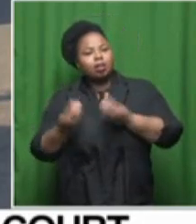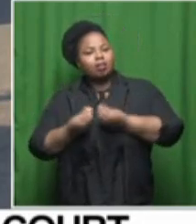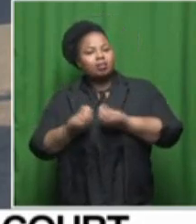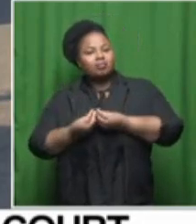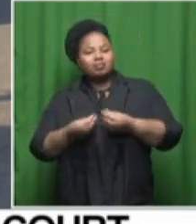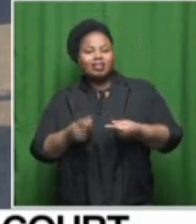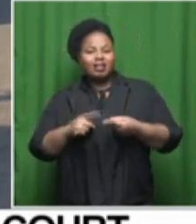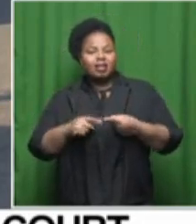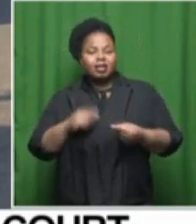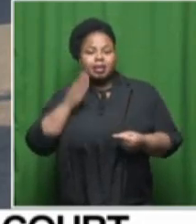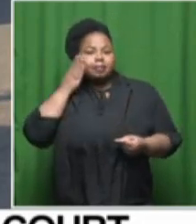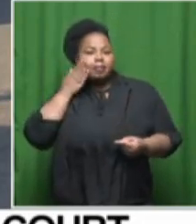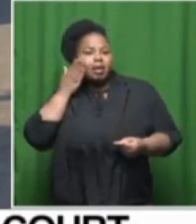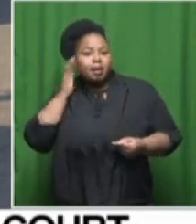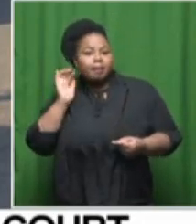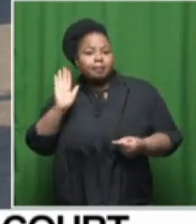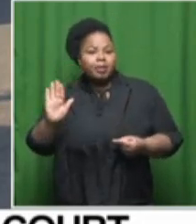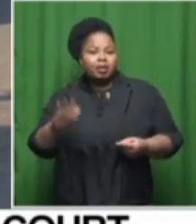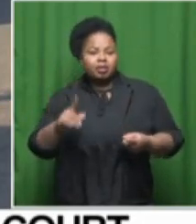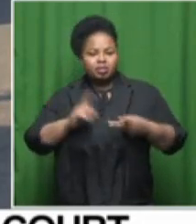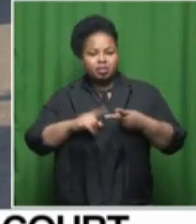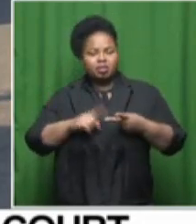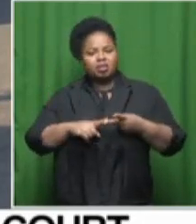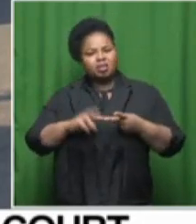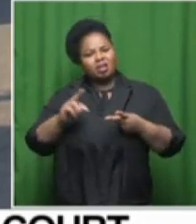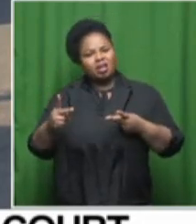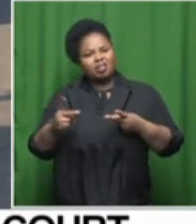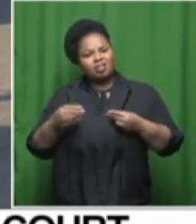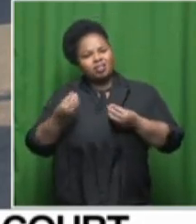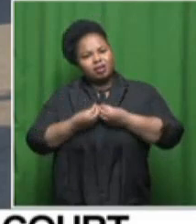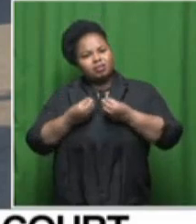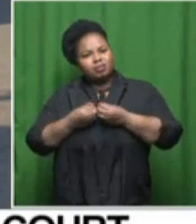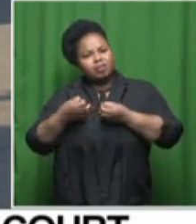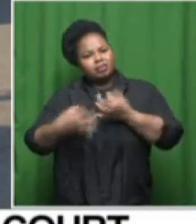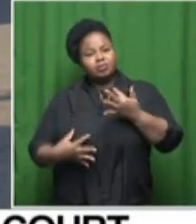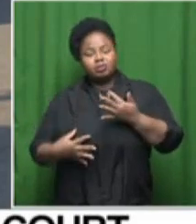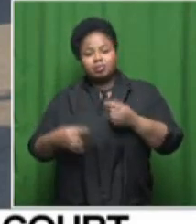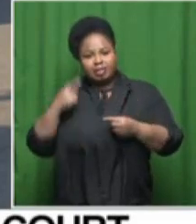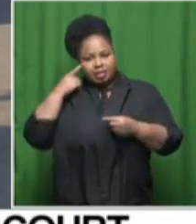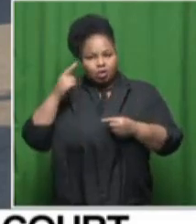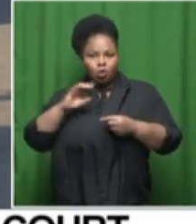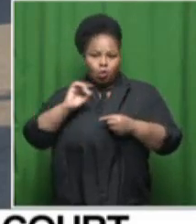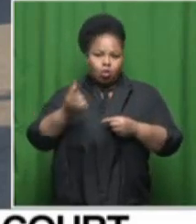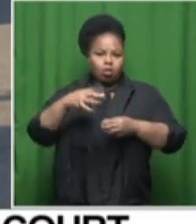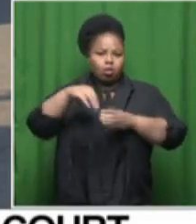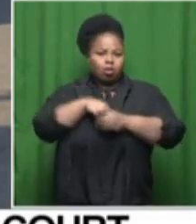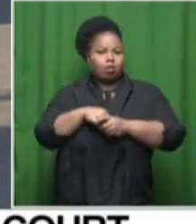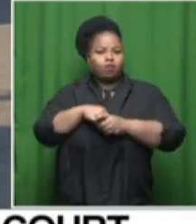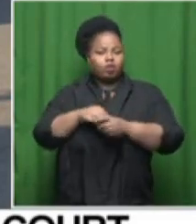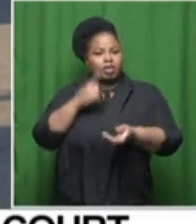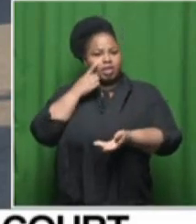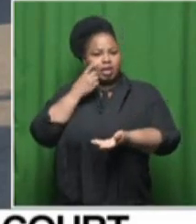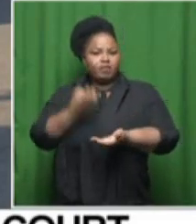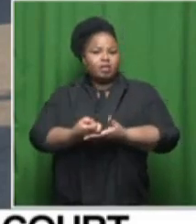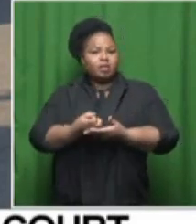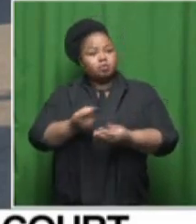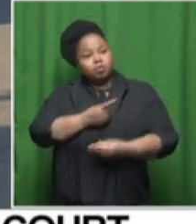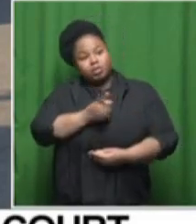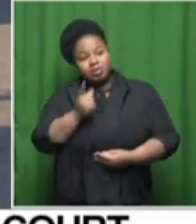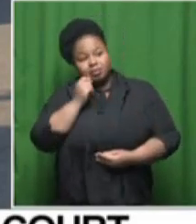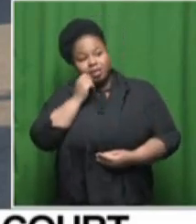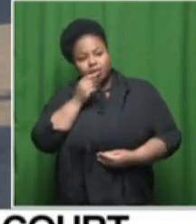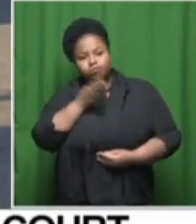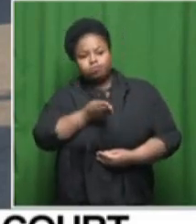included some kind of makeup from the makeup artist, as well as other items, and these all, I think, will form part of the evidence when these men